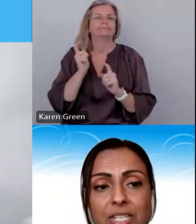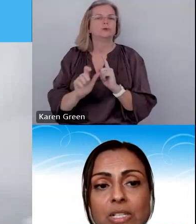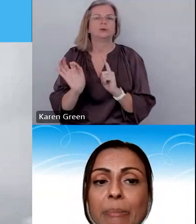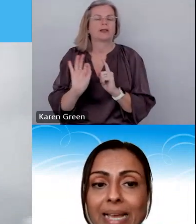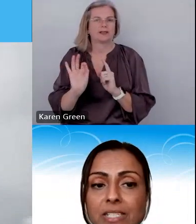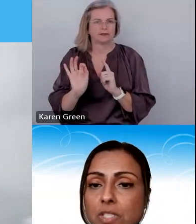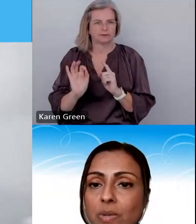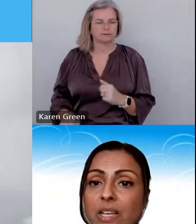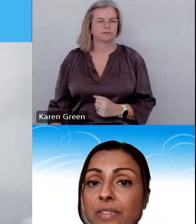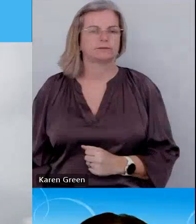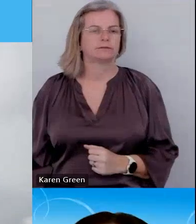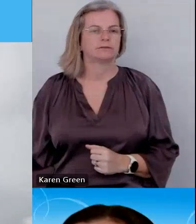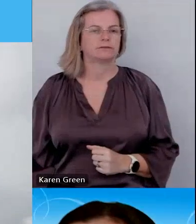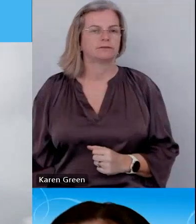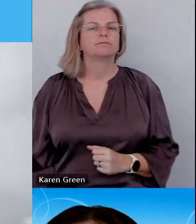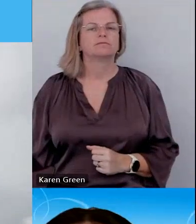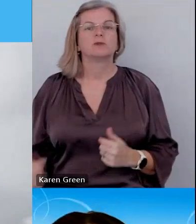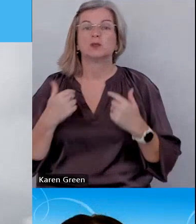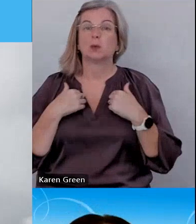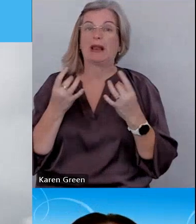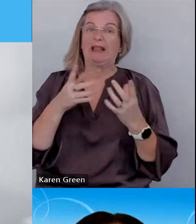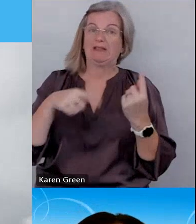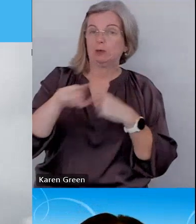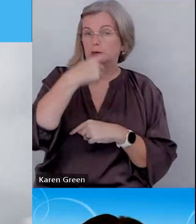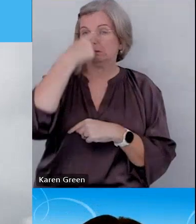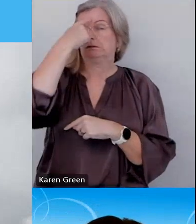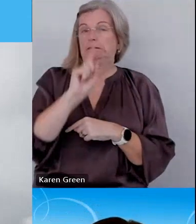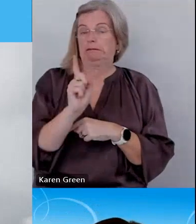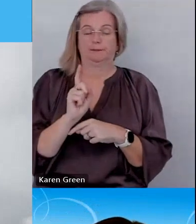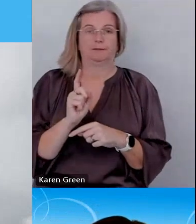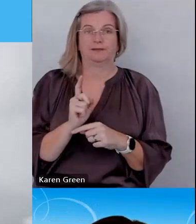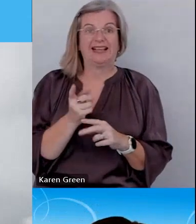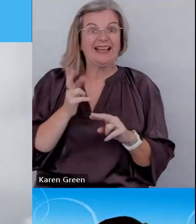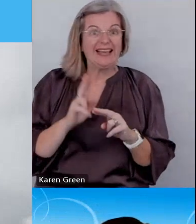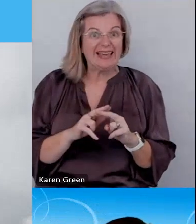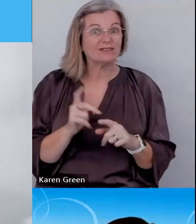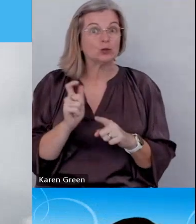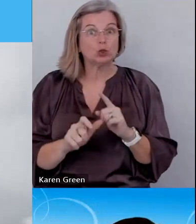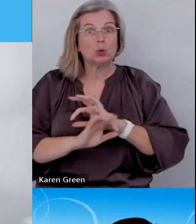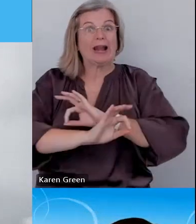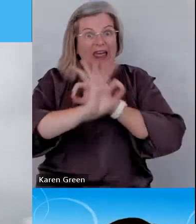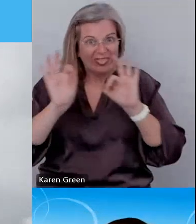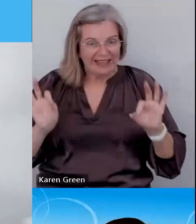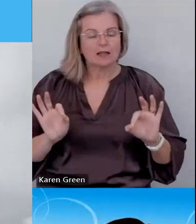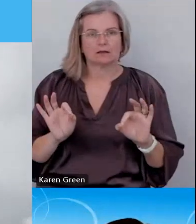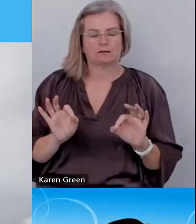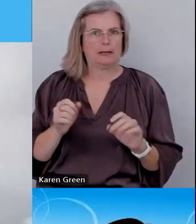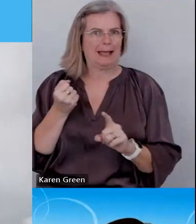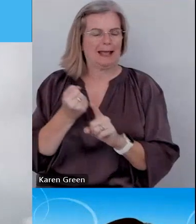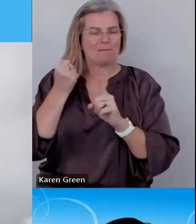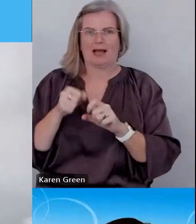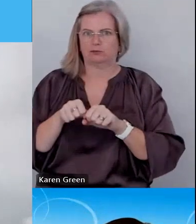is the potential impact of doing nothing. We could just carry on as we are, but what we're going to see is an increasing burden of chronic